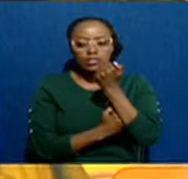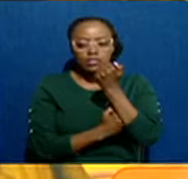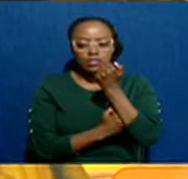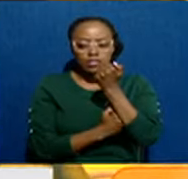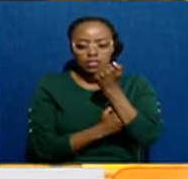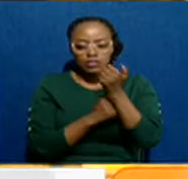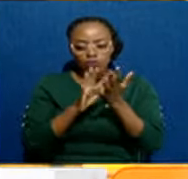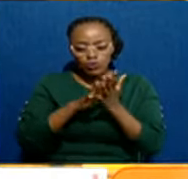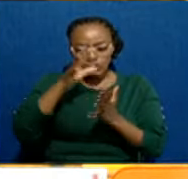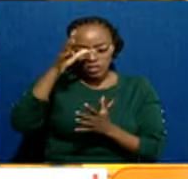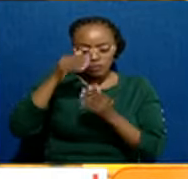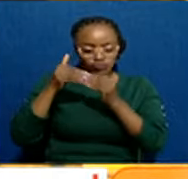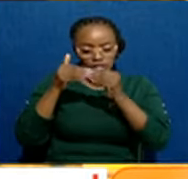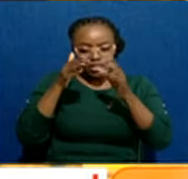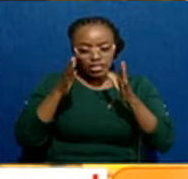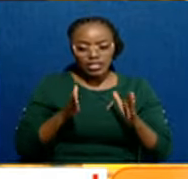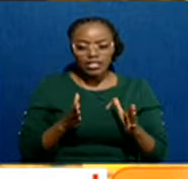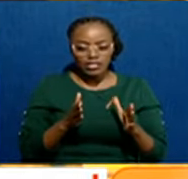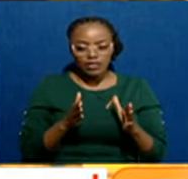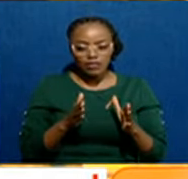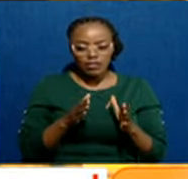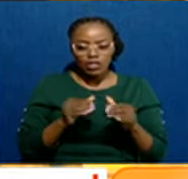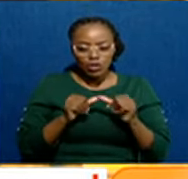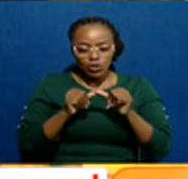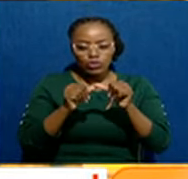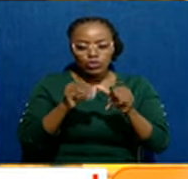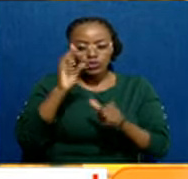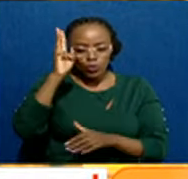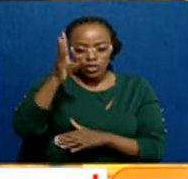your leaders, we shall continue